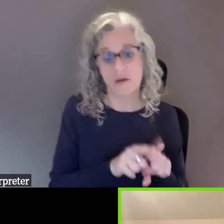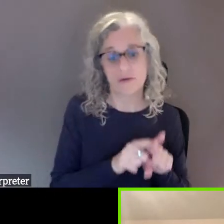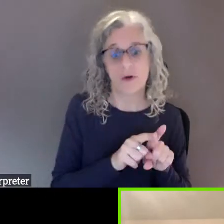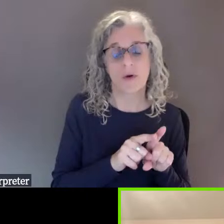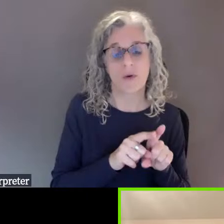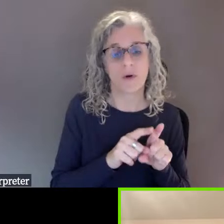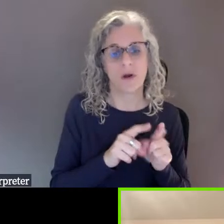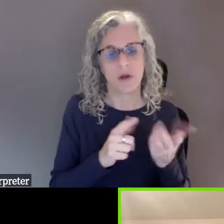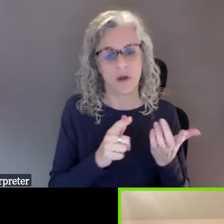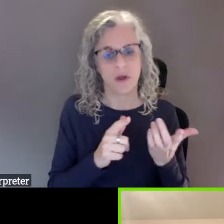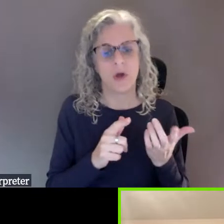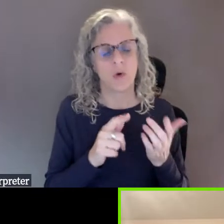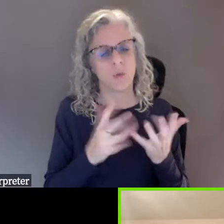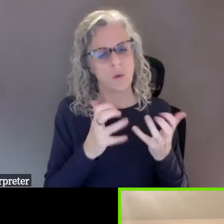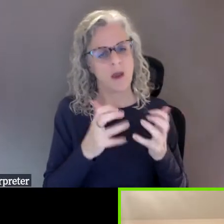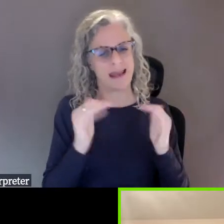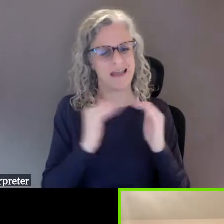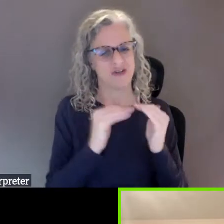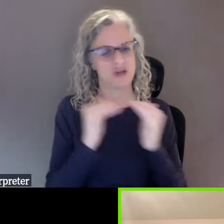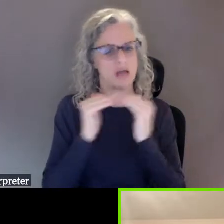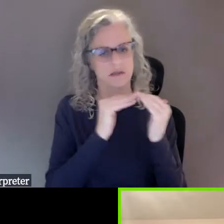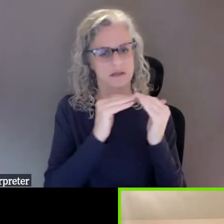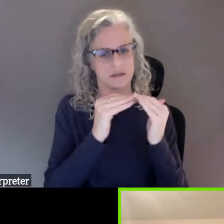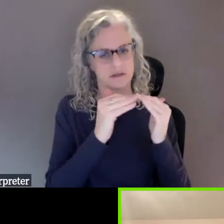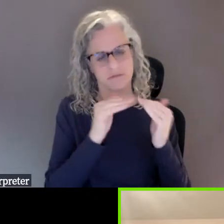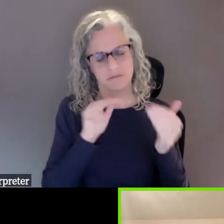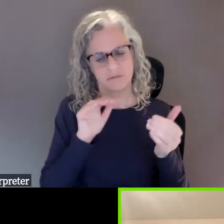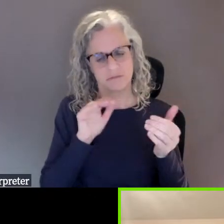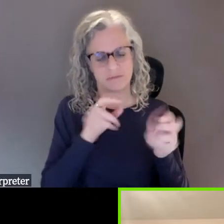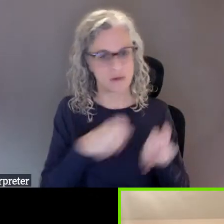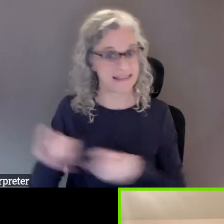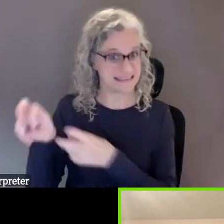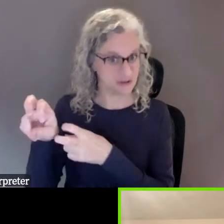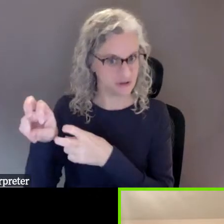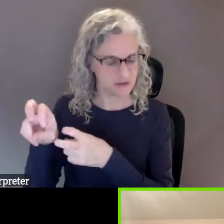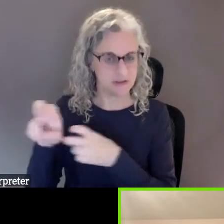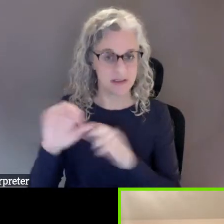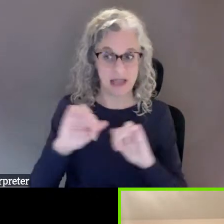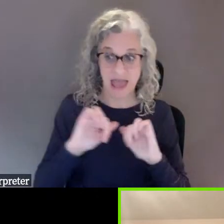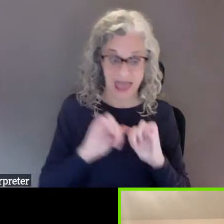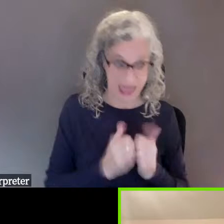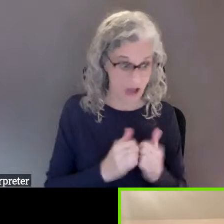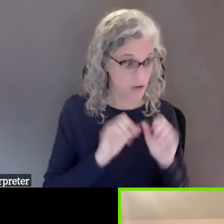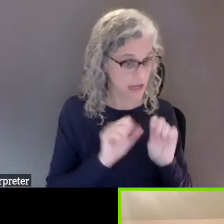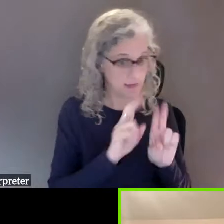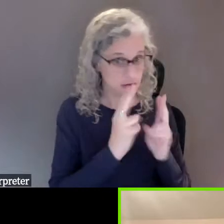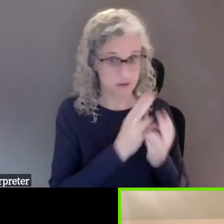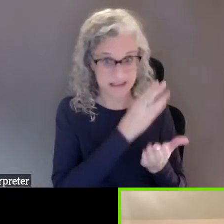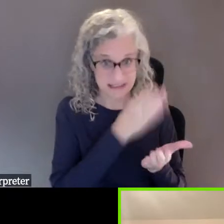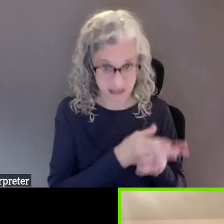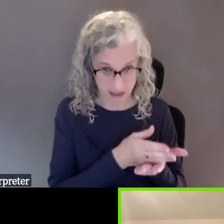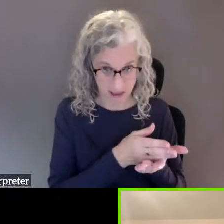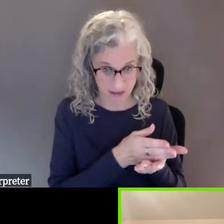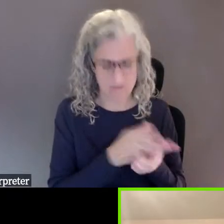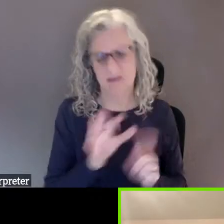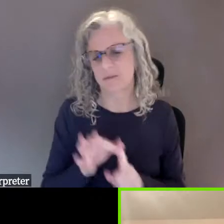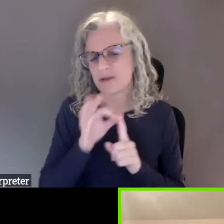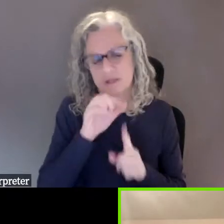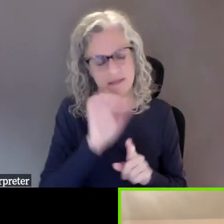just transition in the long term. We're trying to figure out, how do we stop as a union, especially a union that